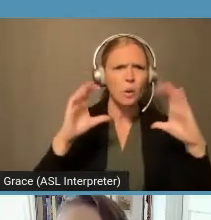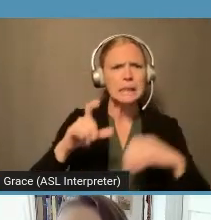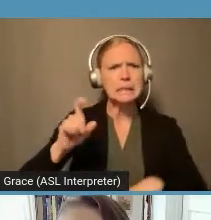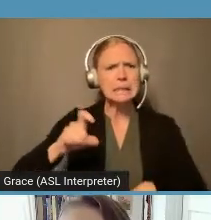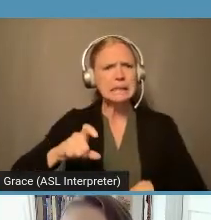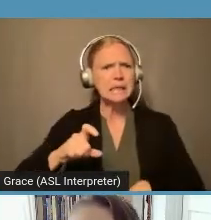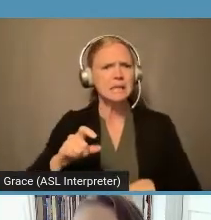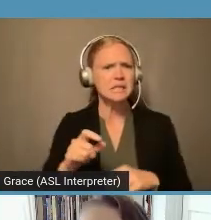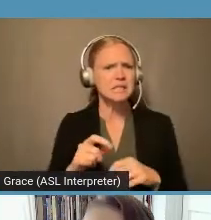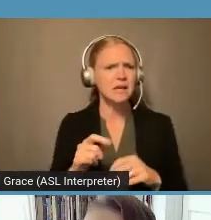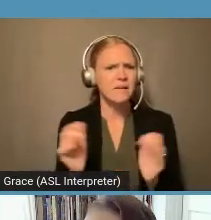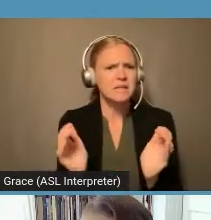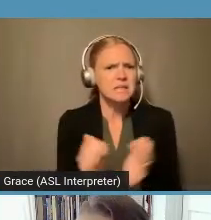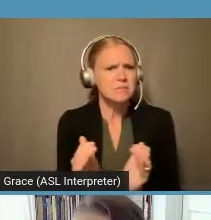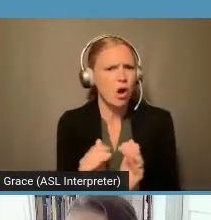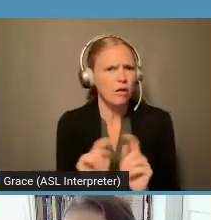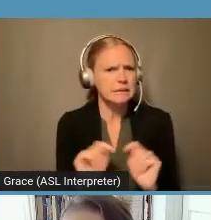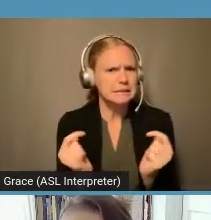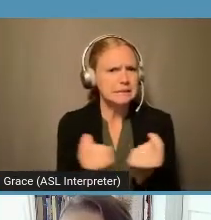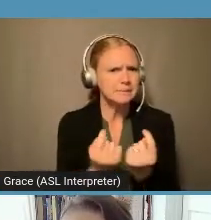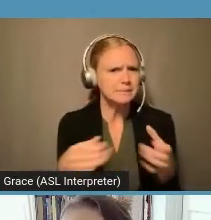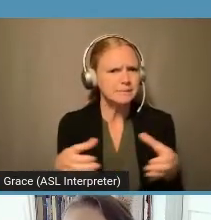of smaller teams of